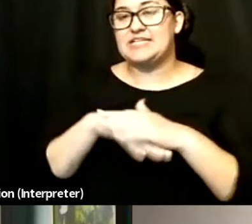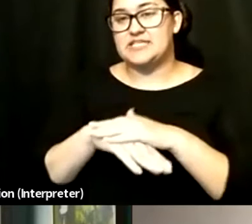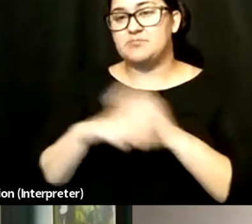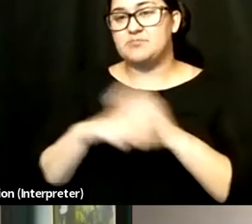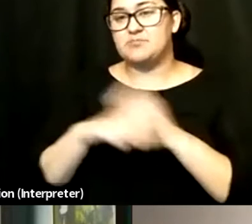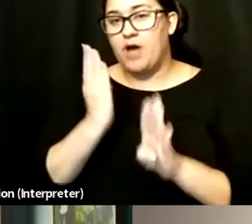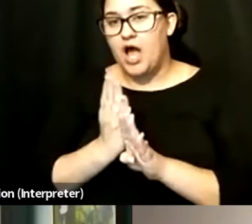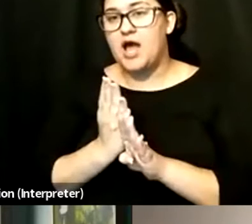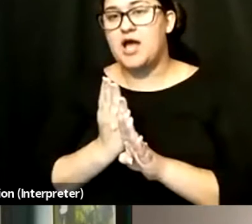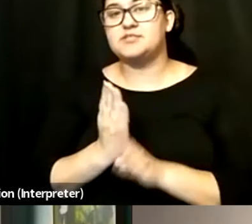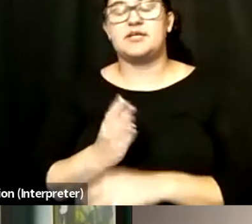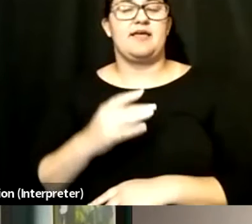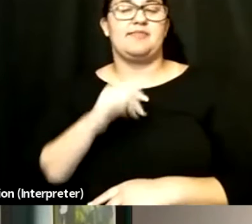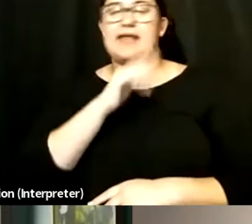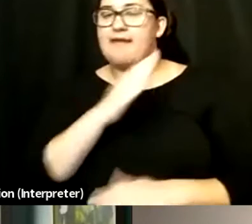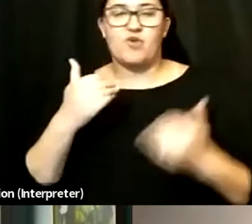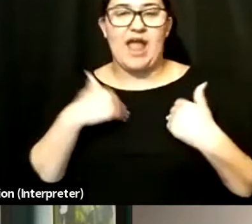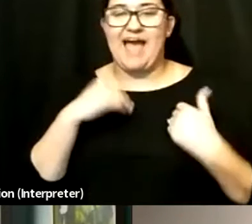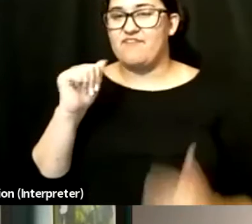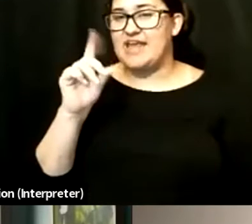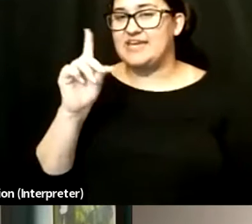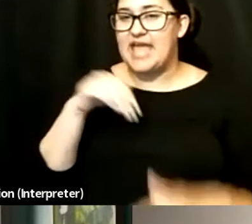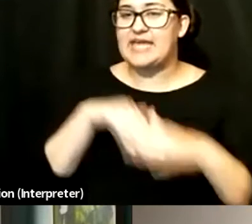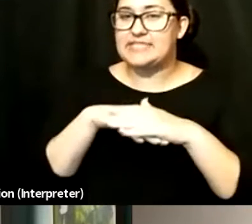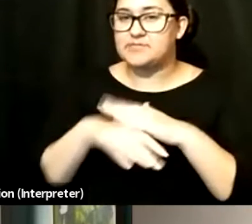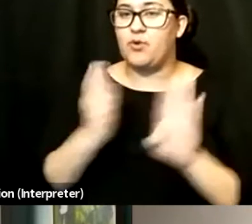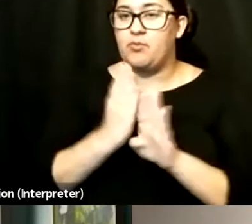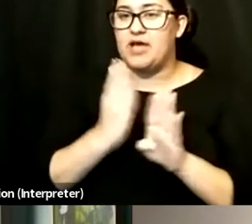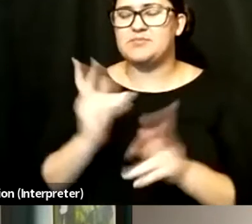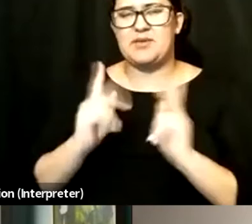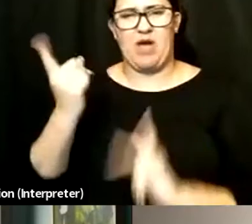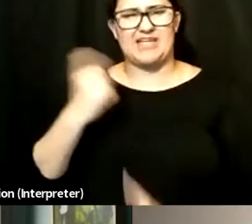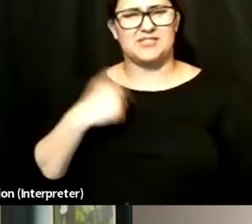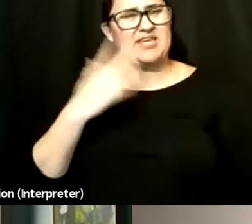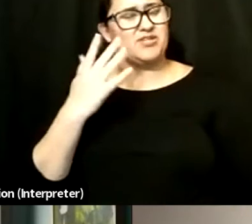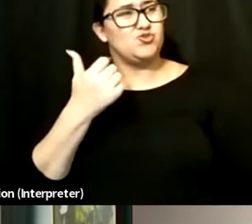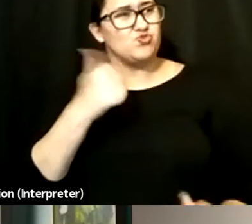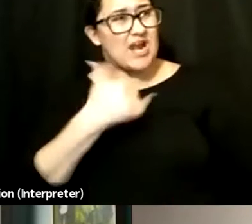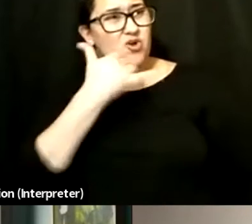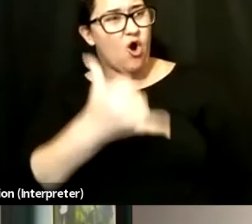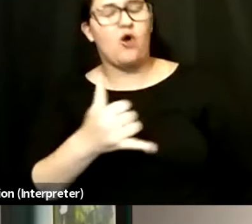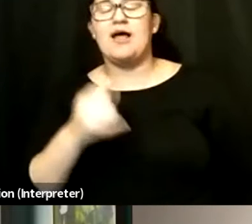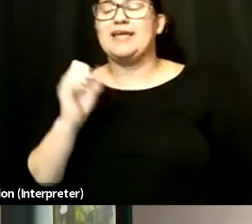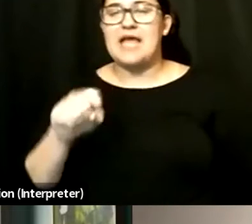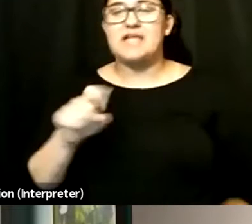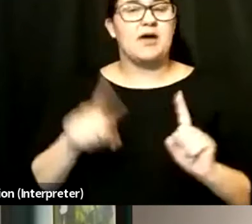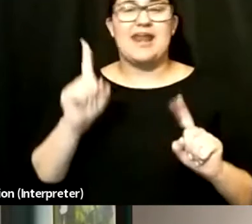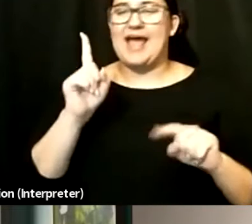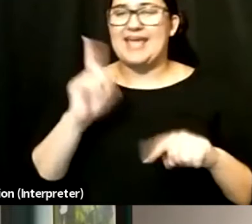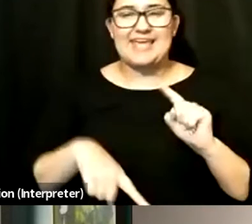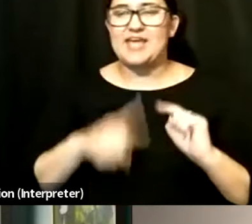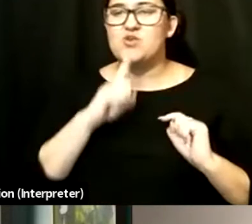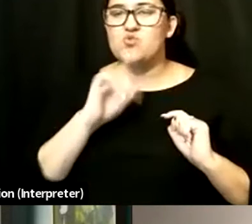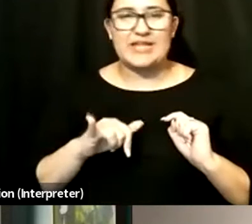them know? Have you given them the feedback? Believe me, yes, I have. But I cannot factor in the additional hour perhaps that they